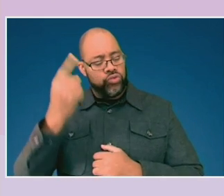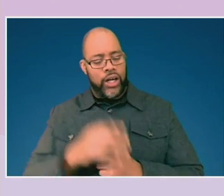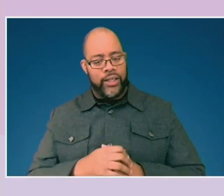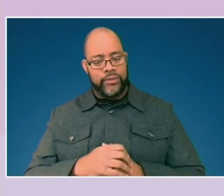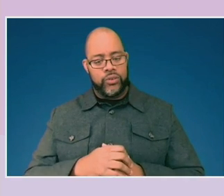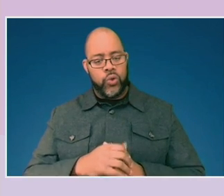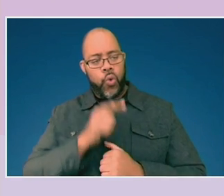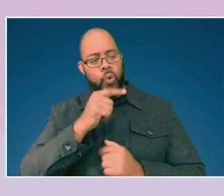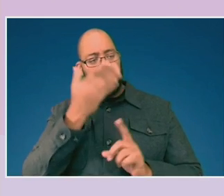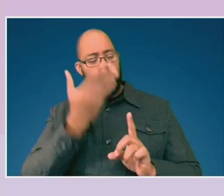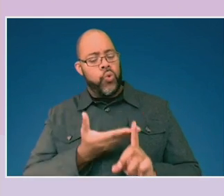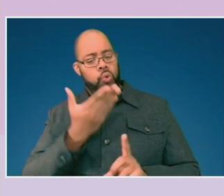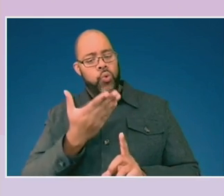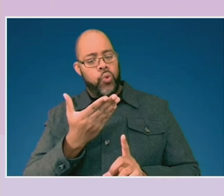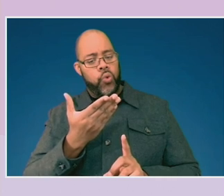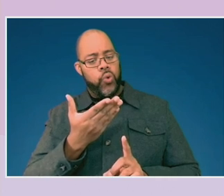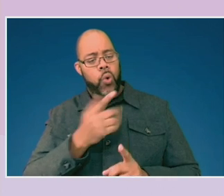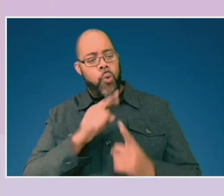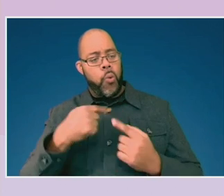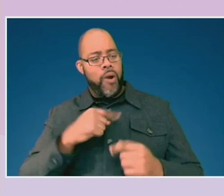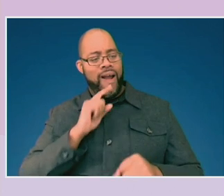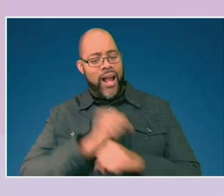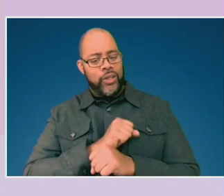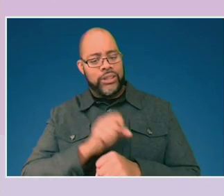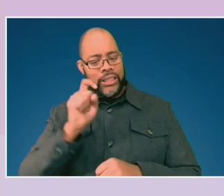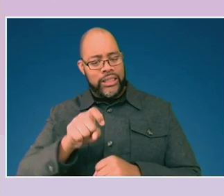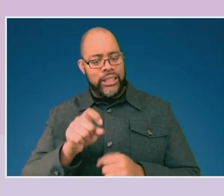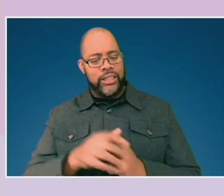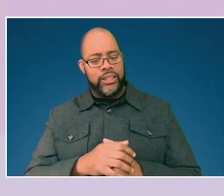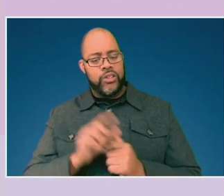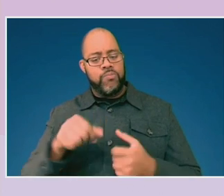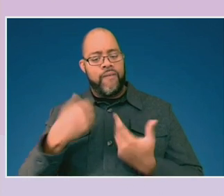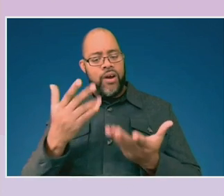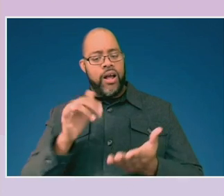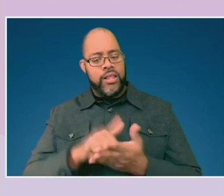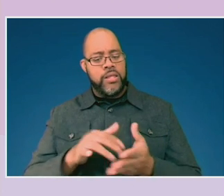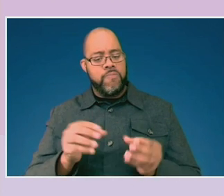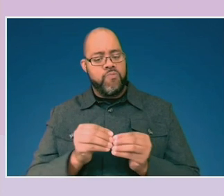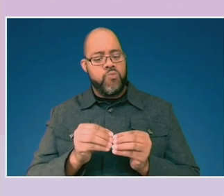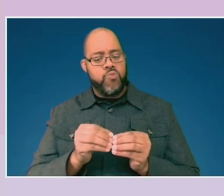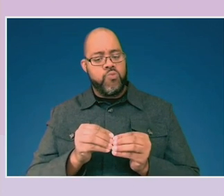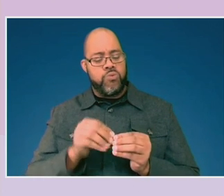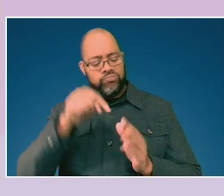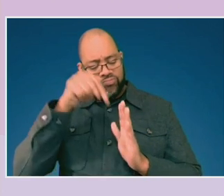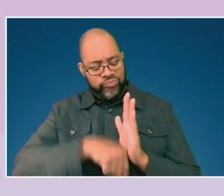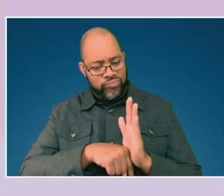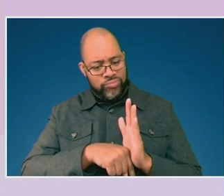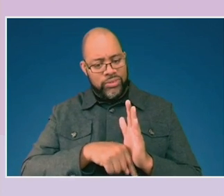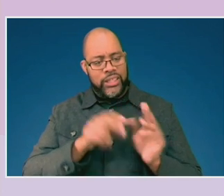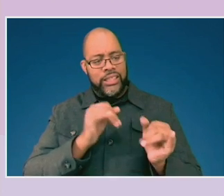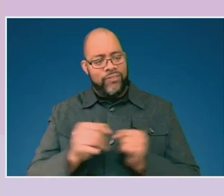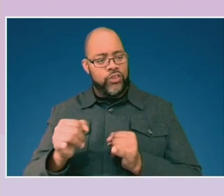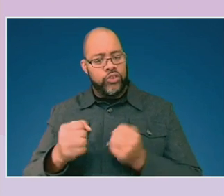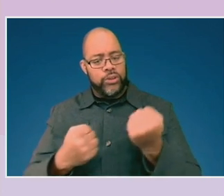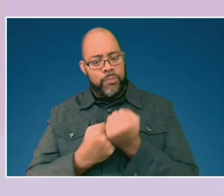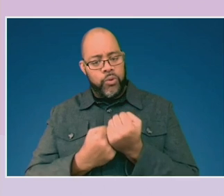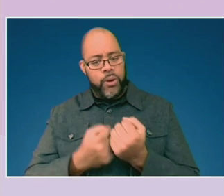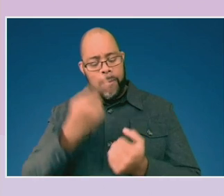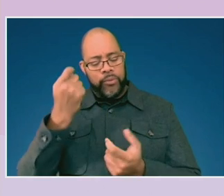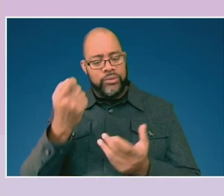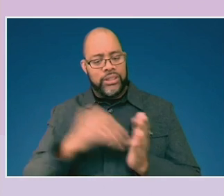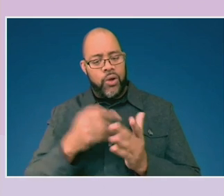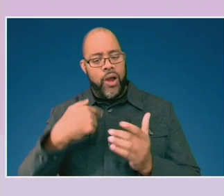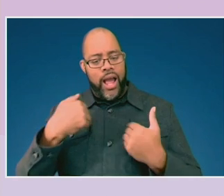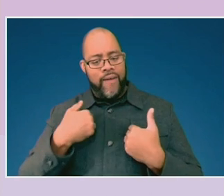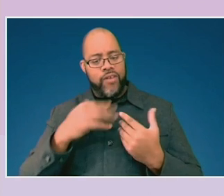it is, for whom and when we actually need to then provide those more intensive or more individualized supports. Because again, we have a